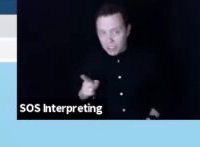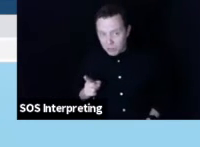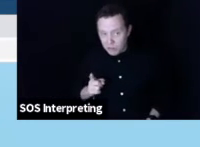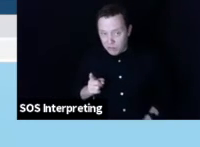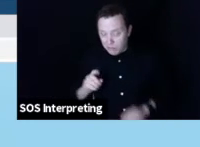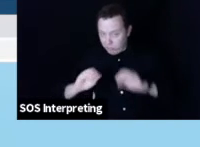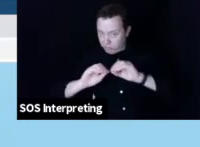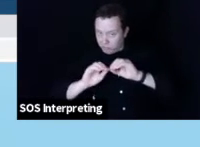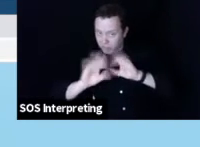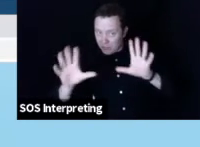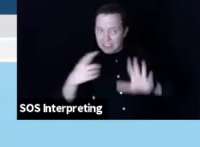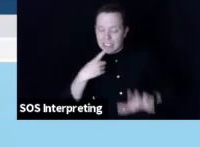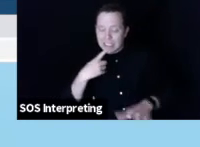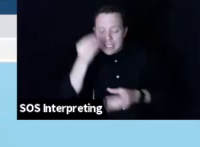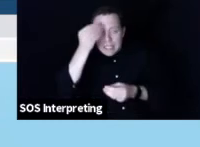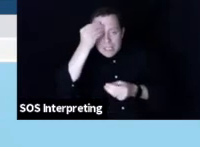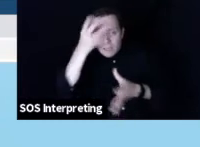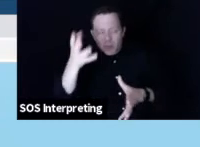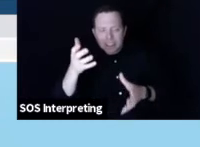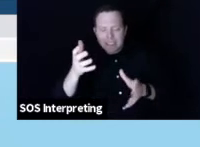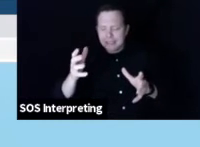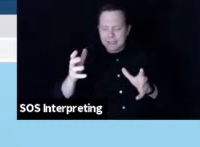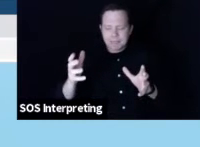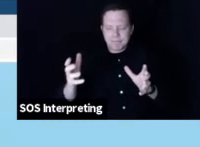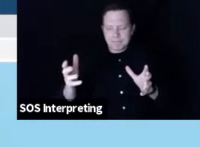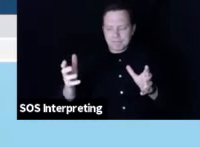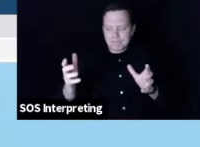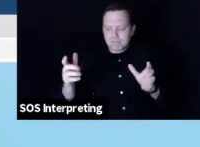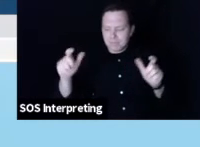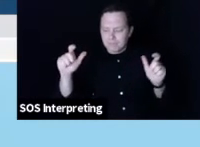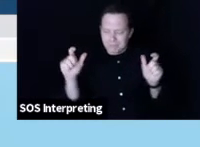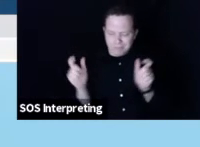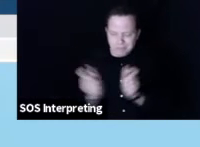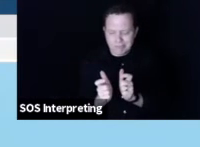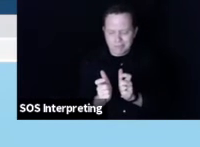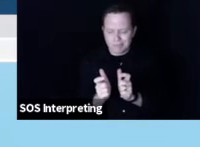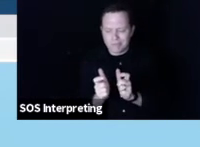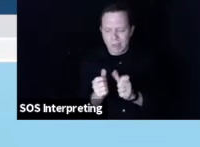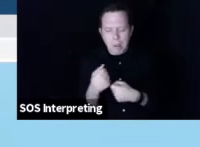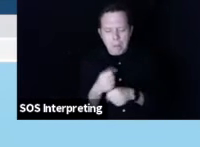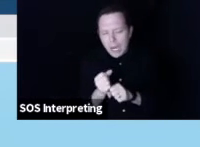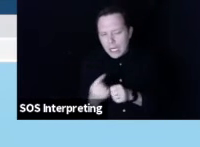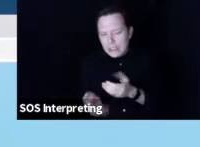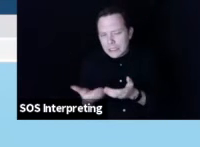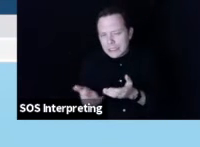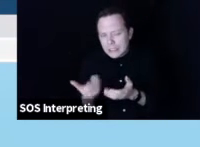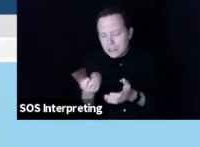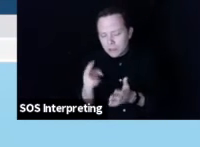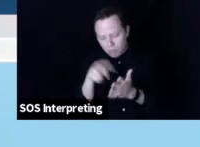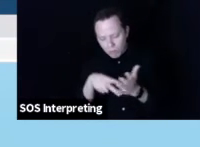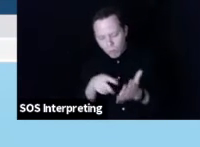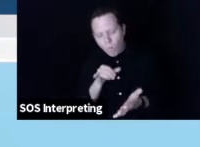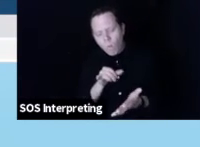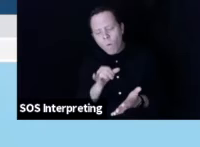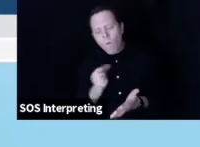the information is drilled down in a way that makes it easy for you to understand what